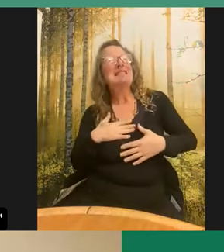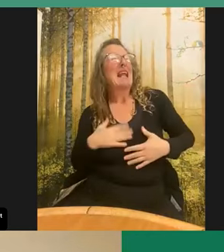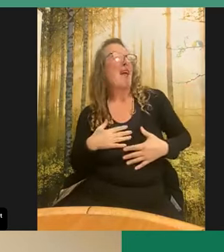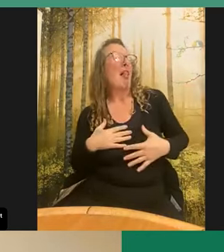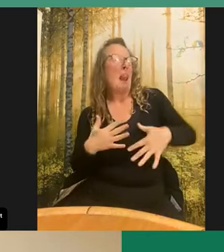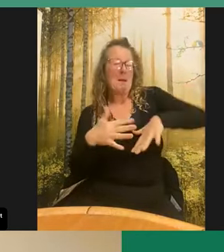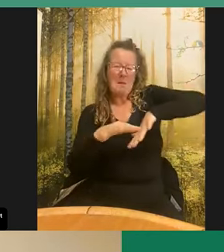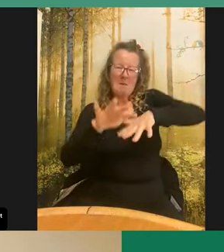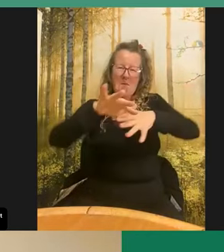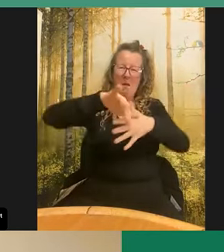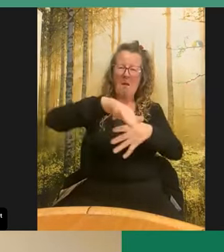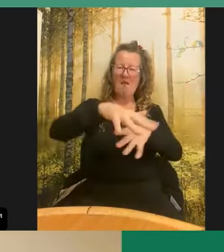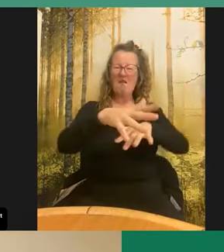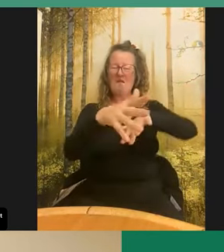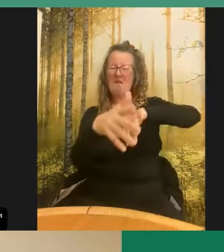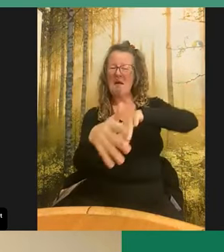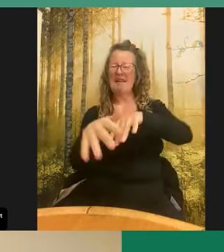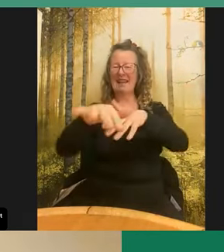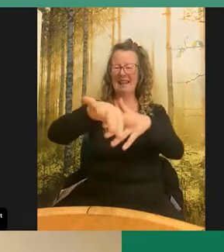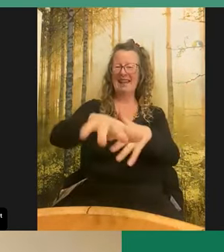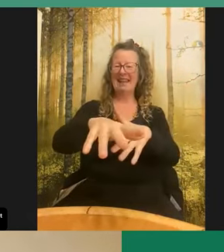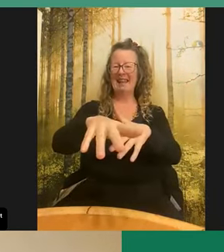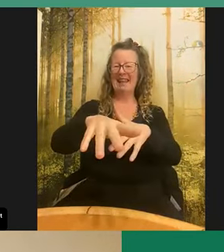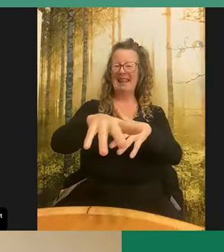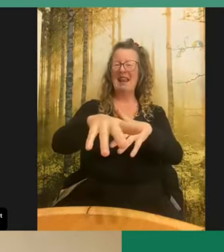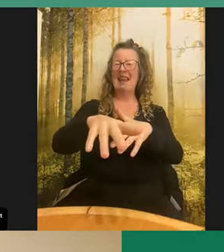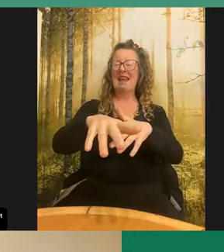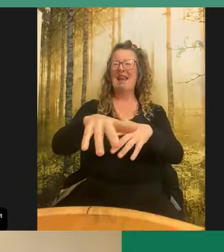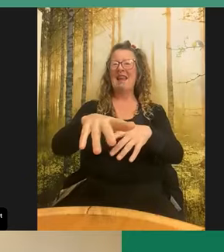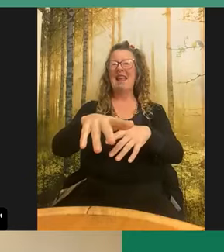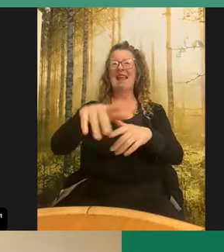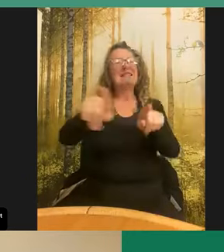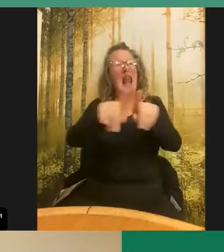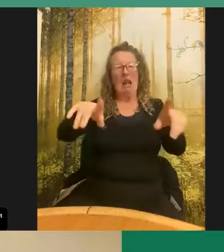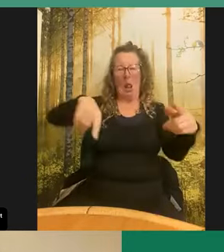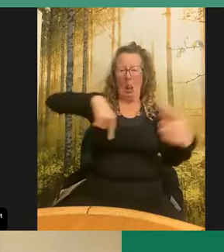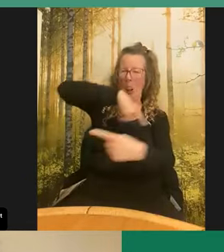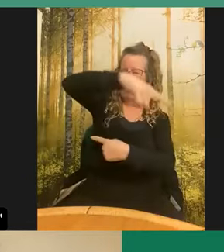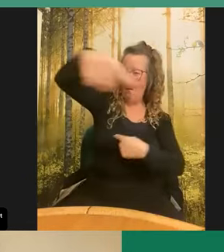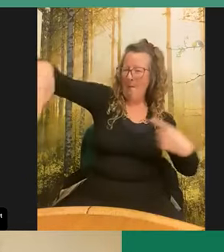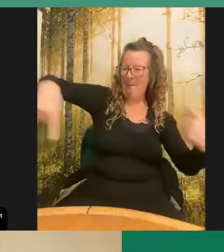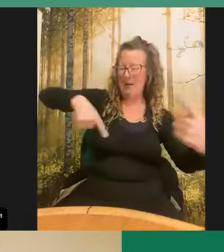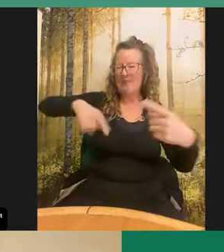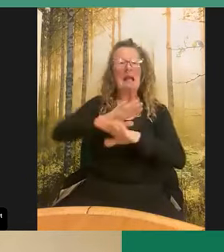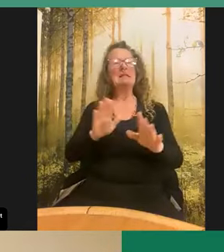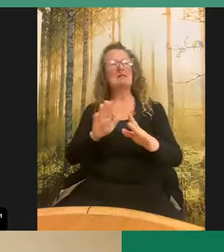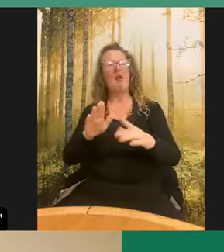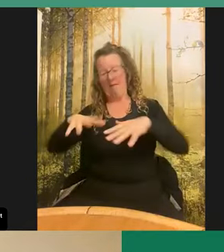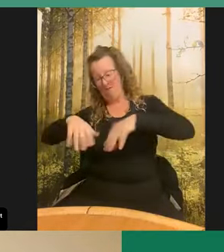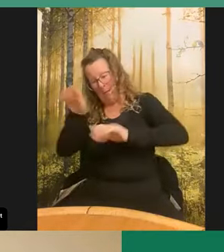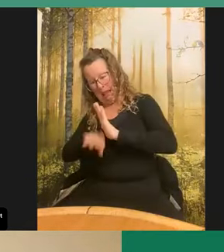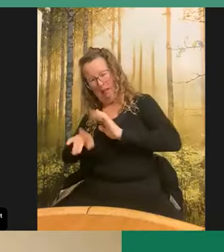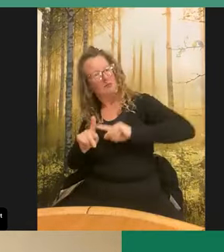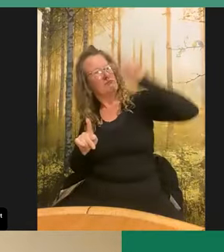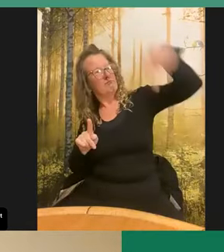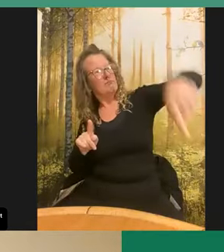often it's a loop. And I like the way that, you know, the destination isn't the point. It's not the quickest, like the journey,